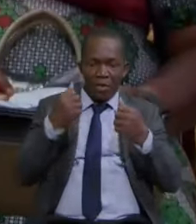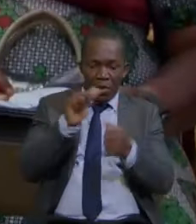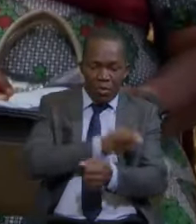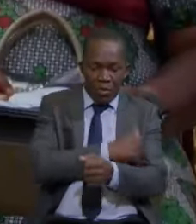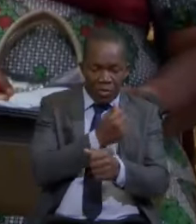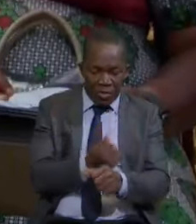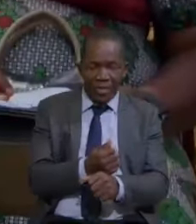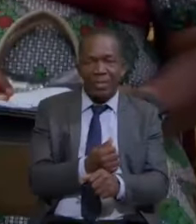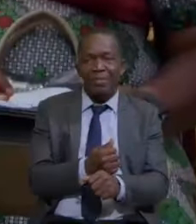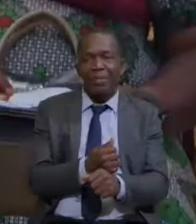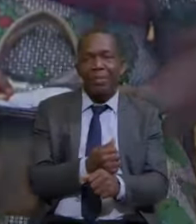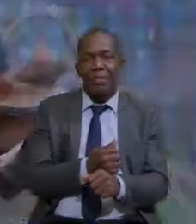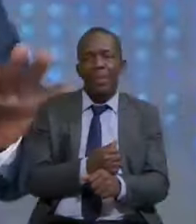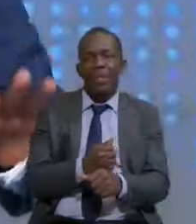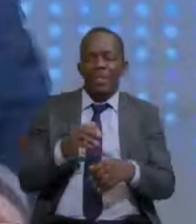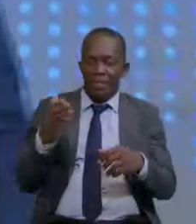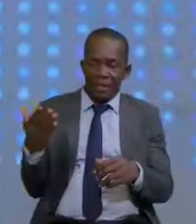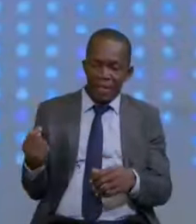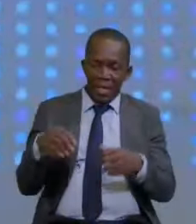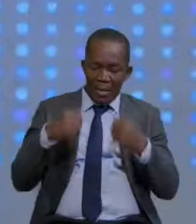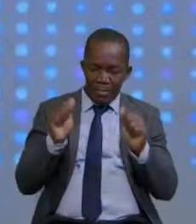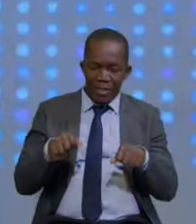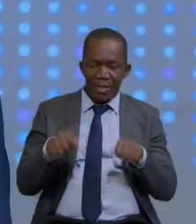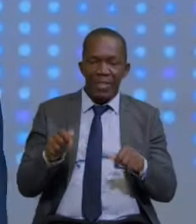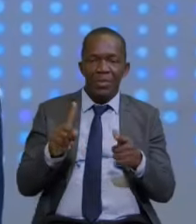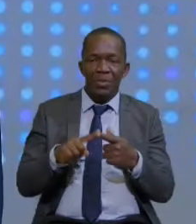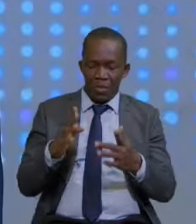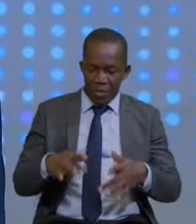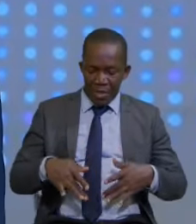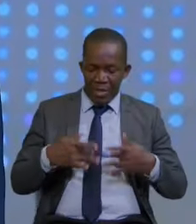ability to live a life that is